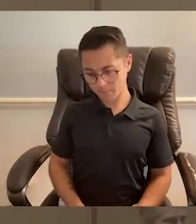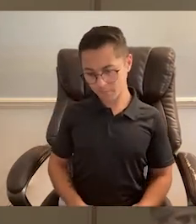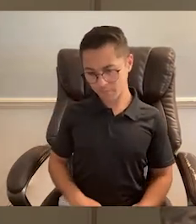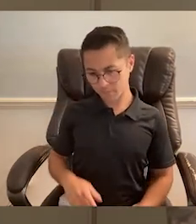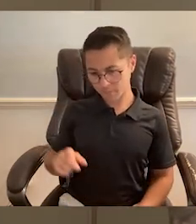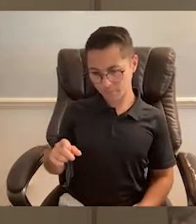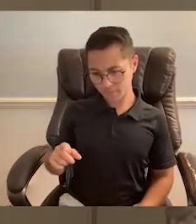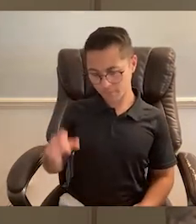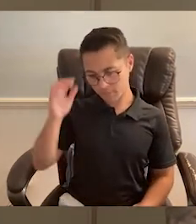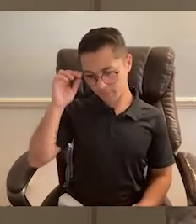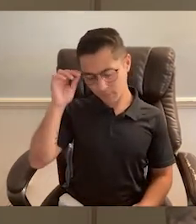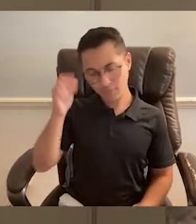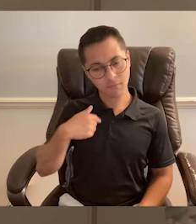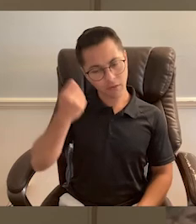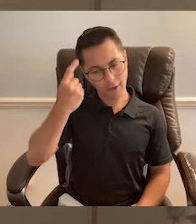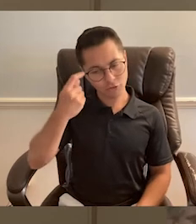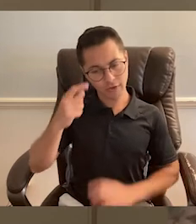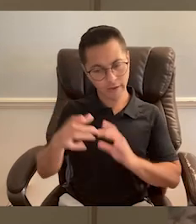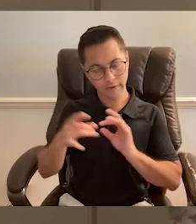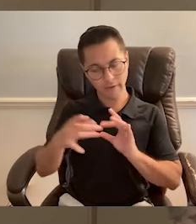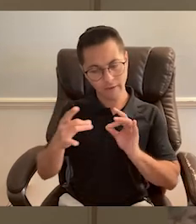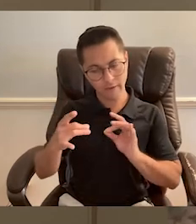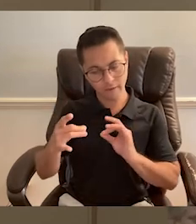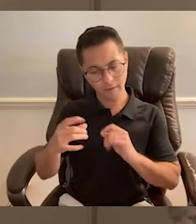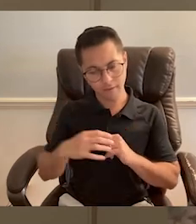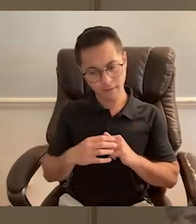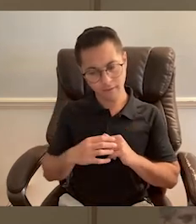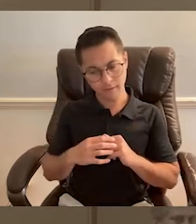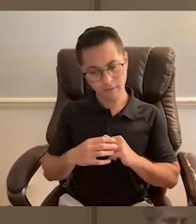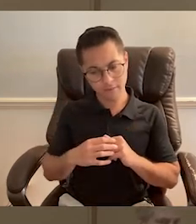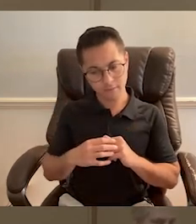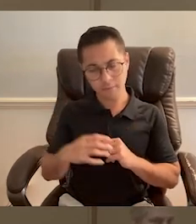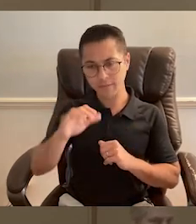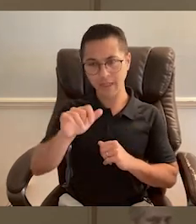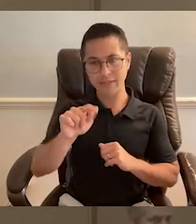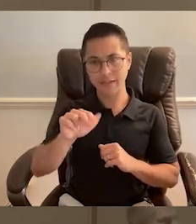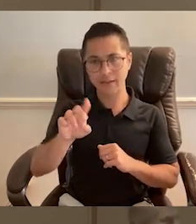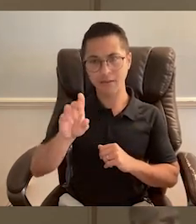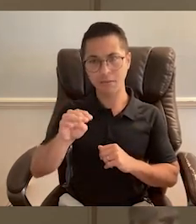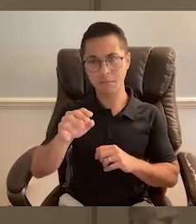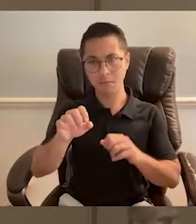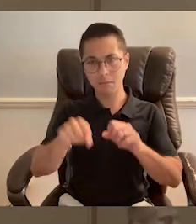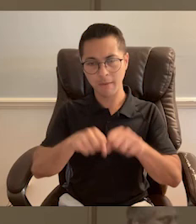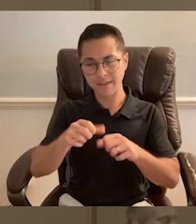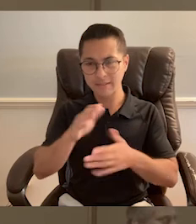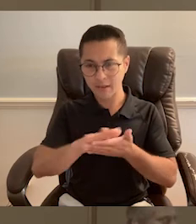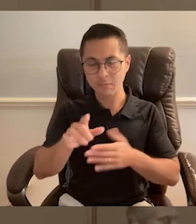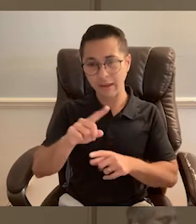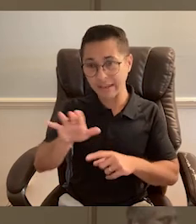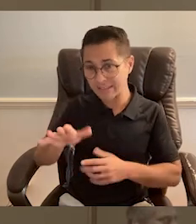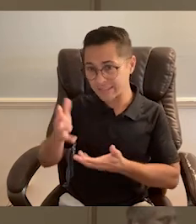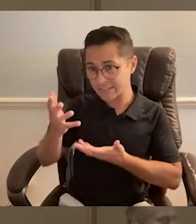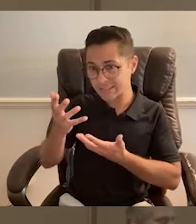whole, everything that it needs to know is what object you're intending to get and what do you want to do with it, right? This information comes from your